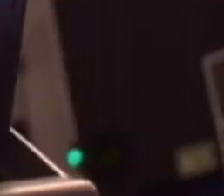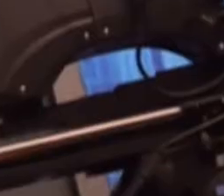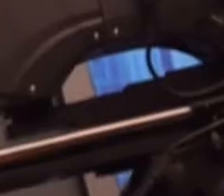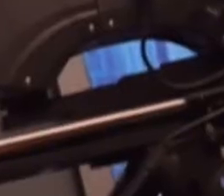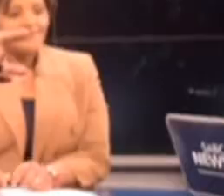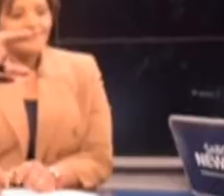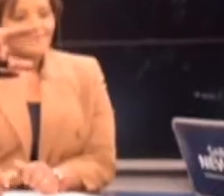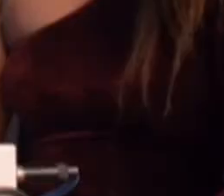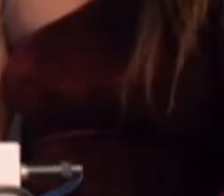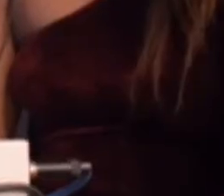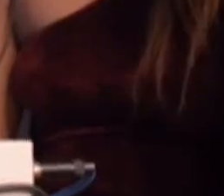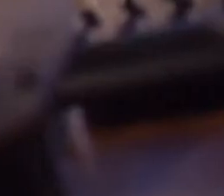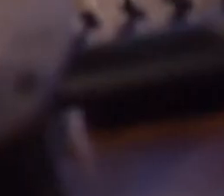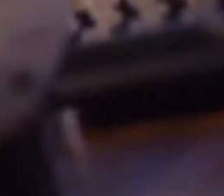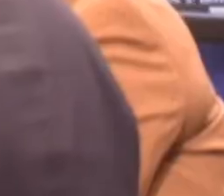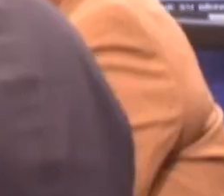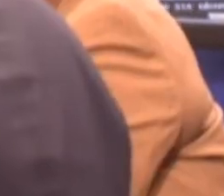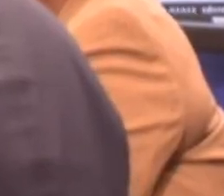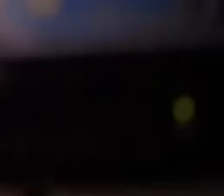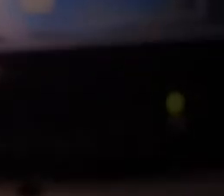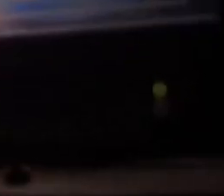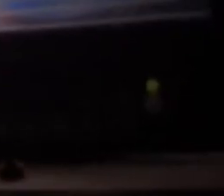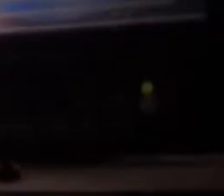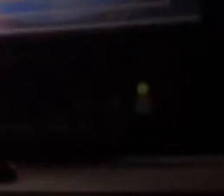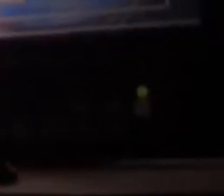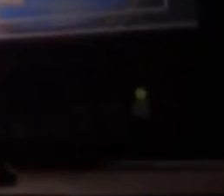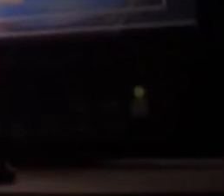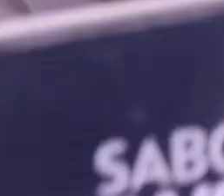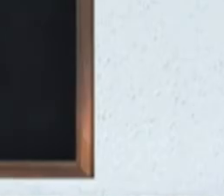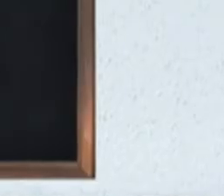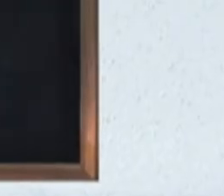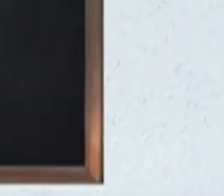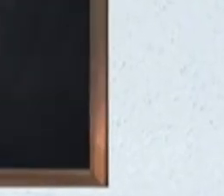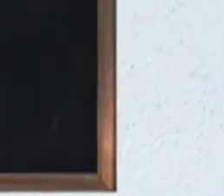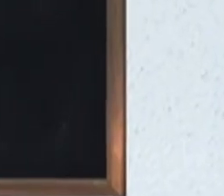My holiday was amazing.